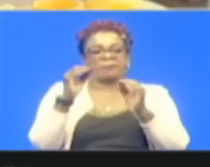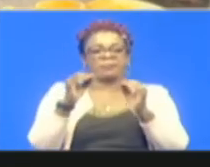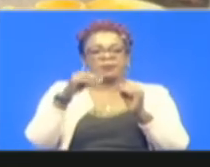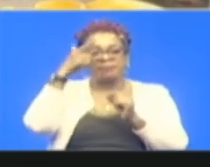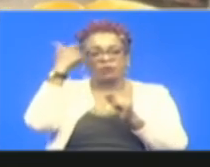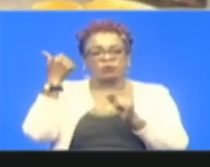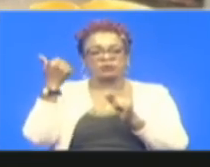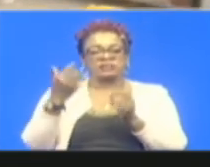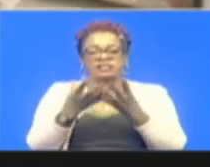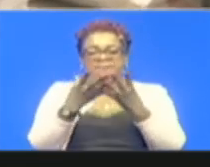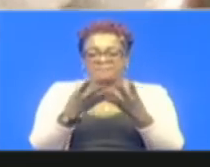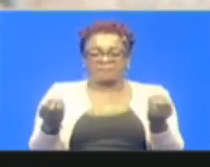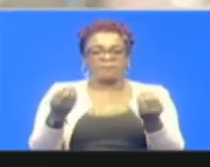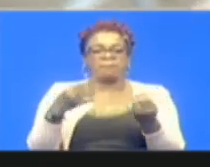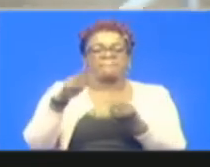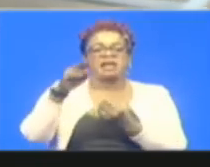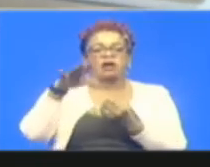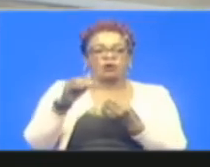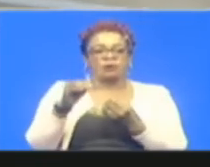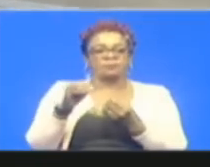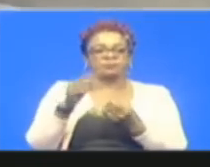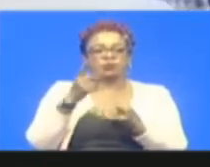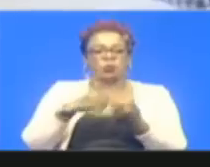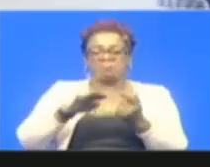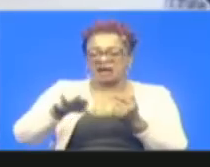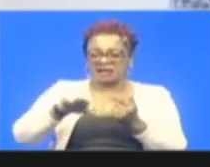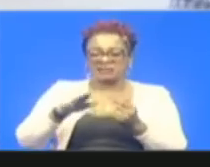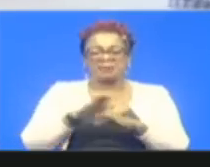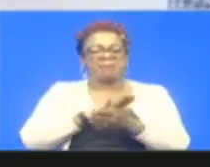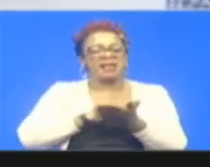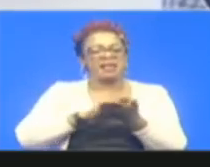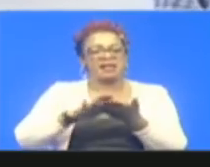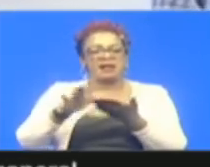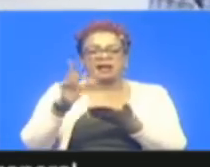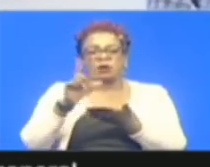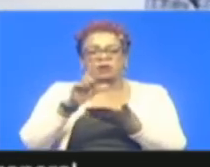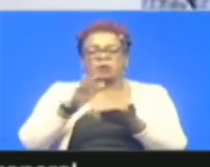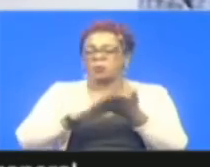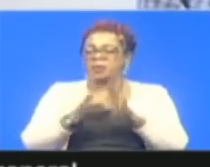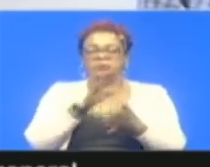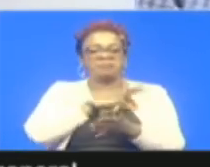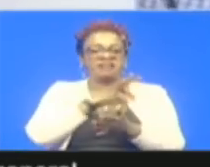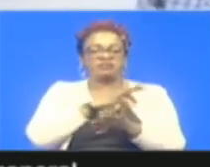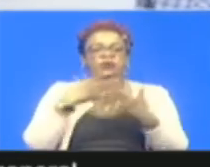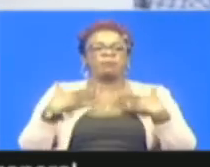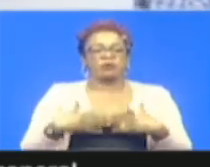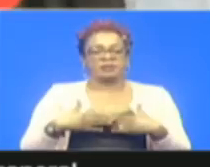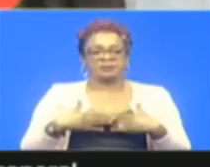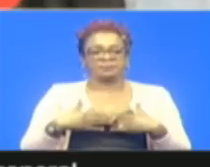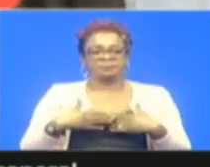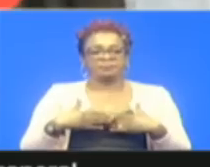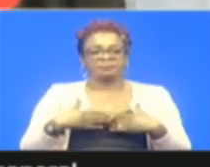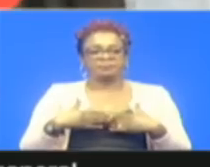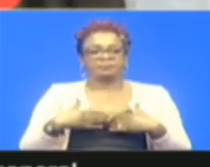the water of all minerals and what is left is just a plain flat liquid with little benefits to the body. Desalination has its